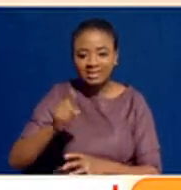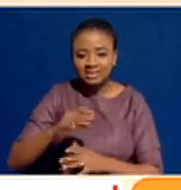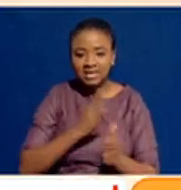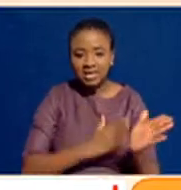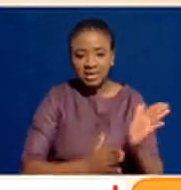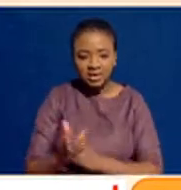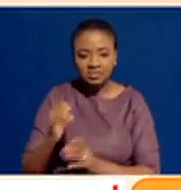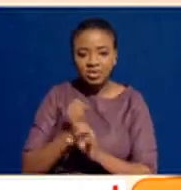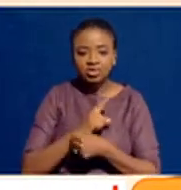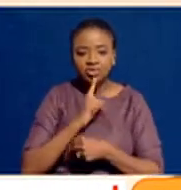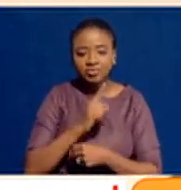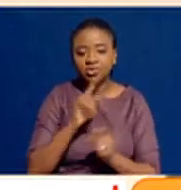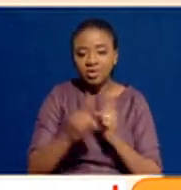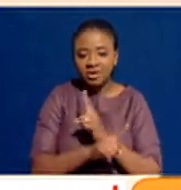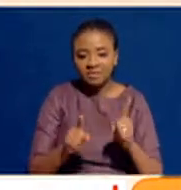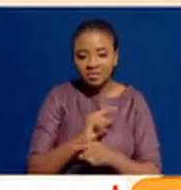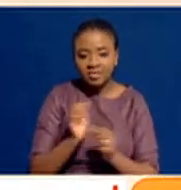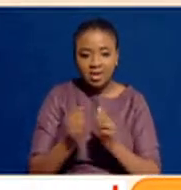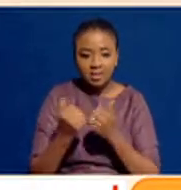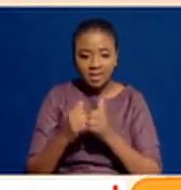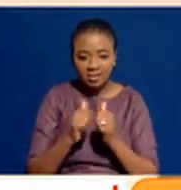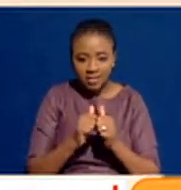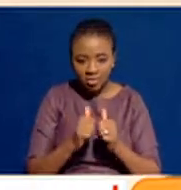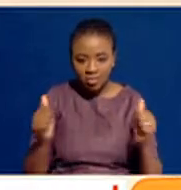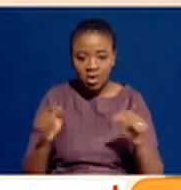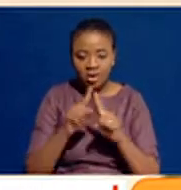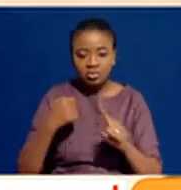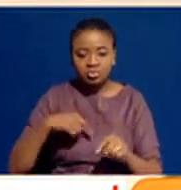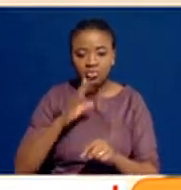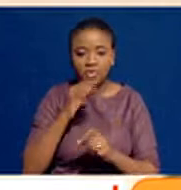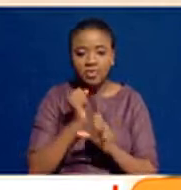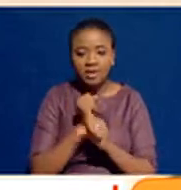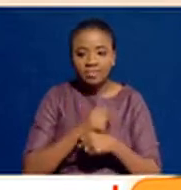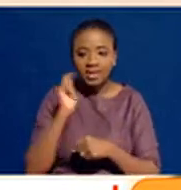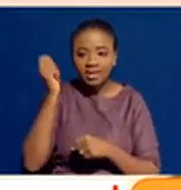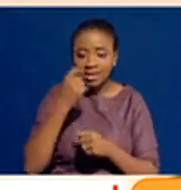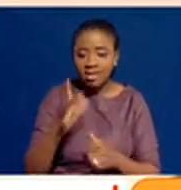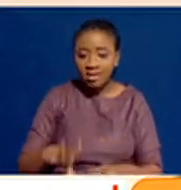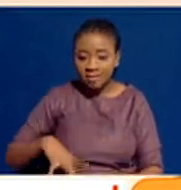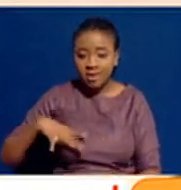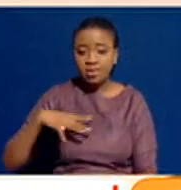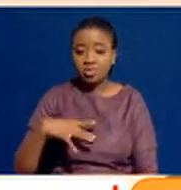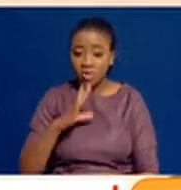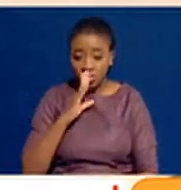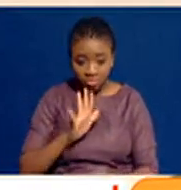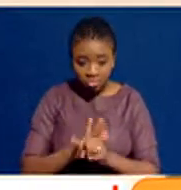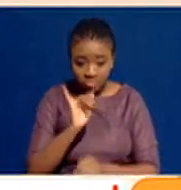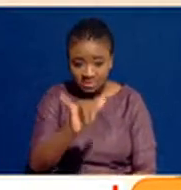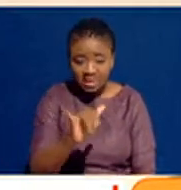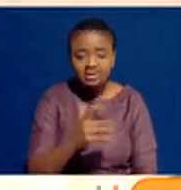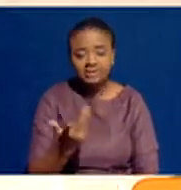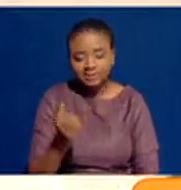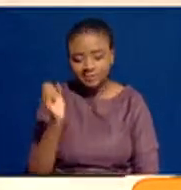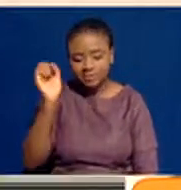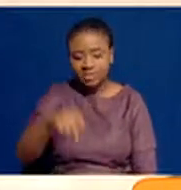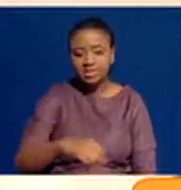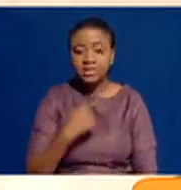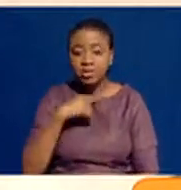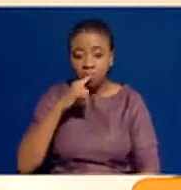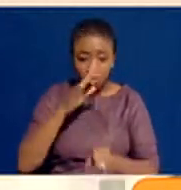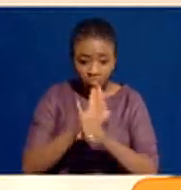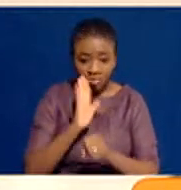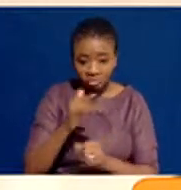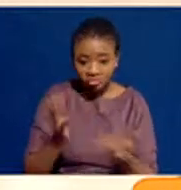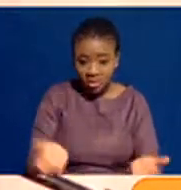well. So we will make Kenya proud. Did you assure me that we will make the country proud? Yes. Did you assure